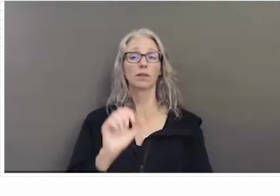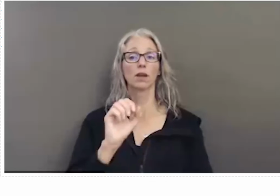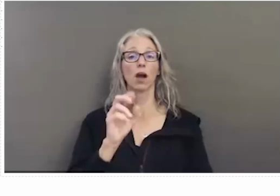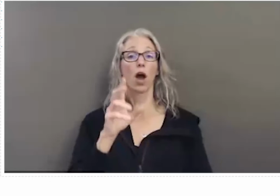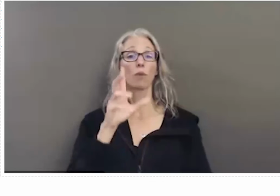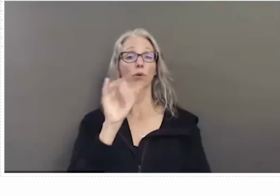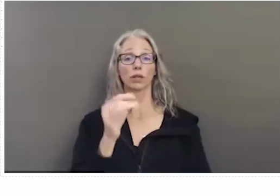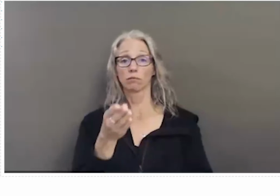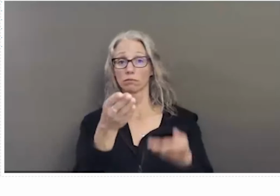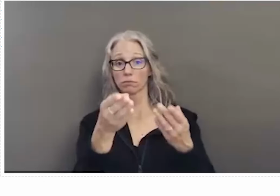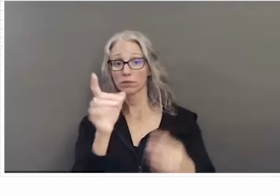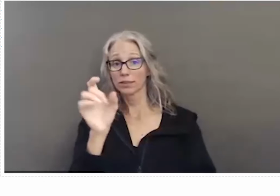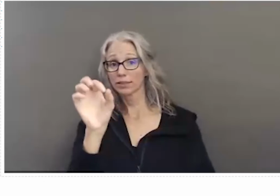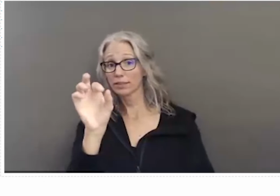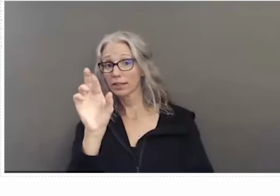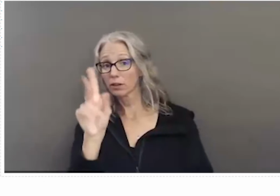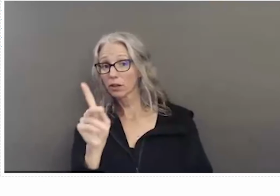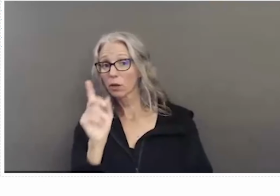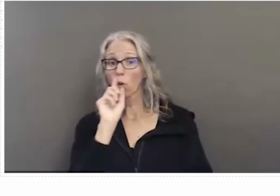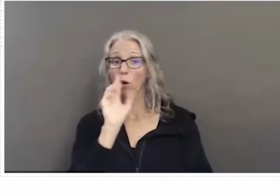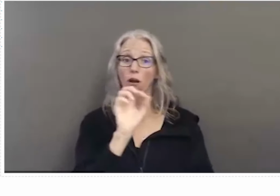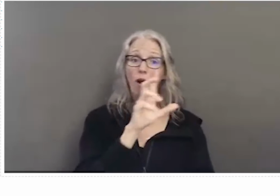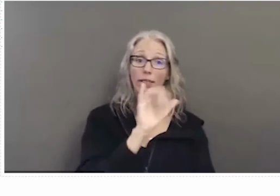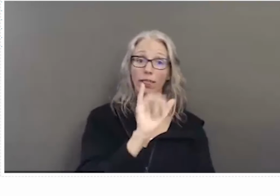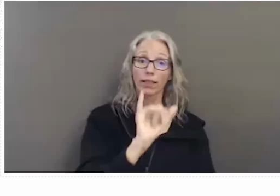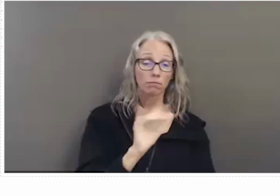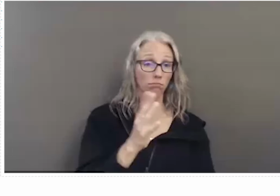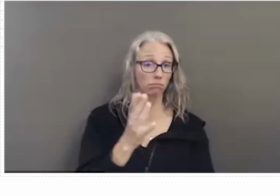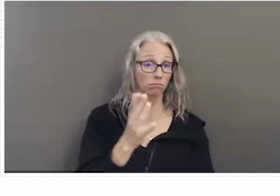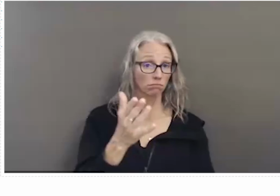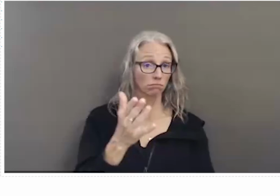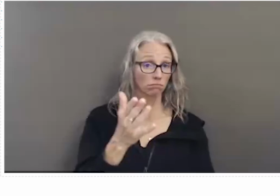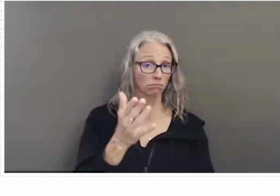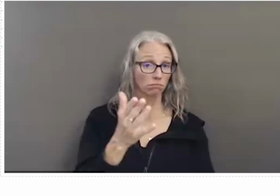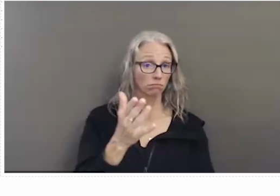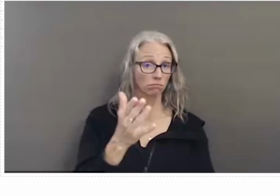or Carly, from your organization perspectives, do you have any thoughts on this?